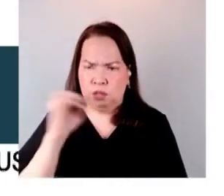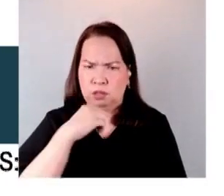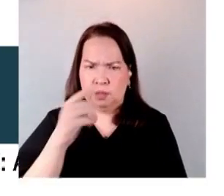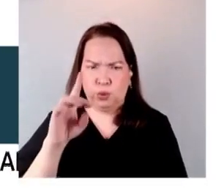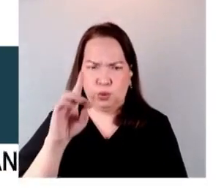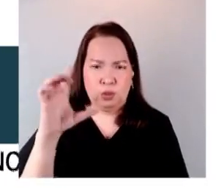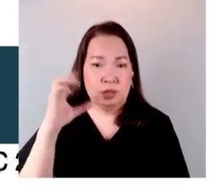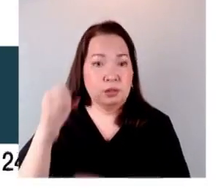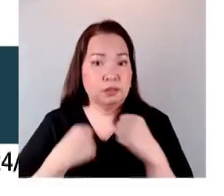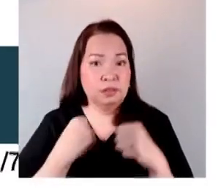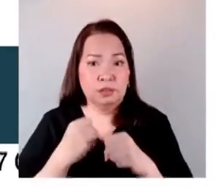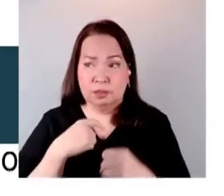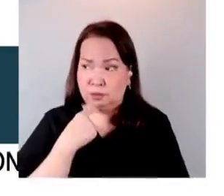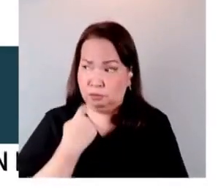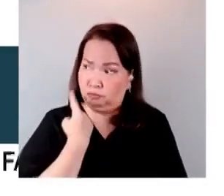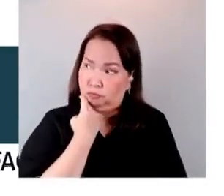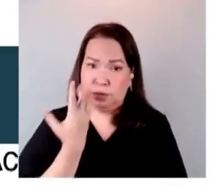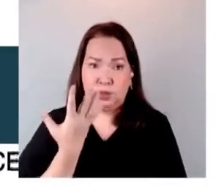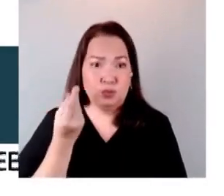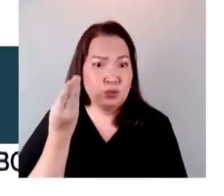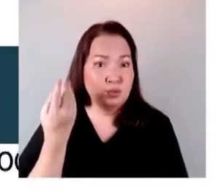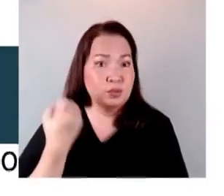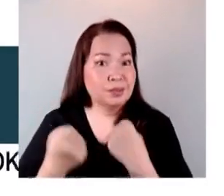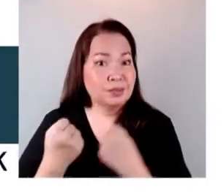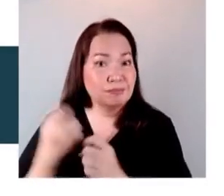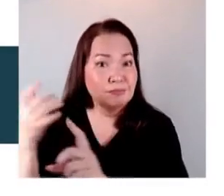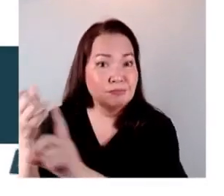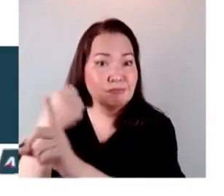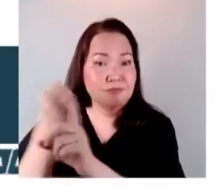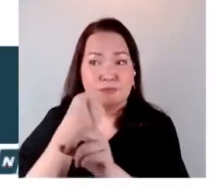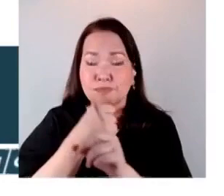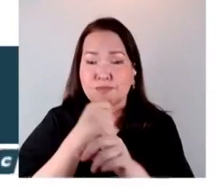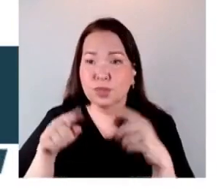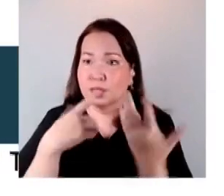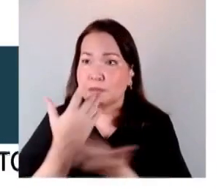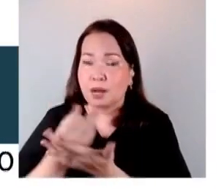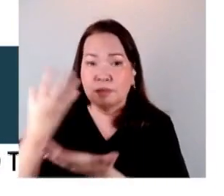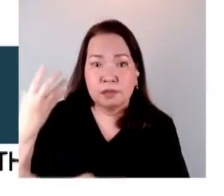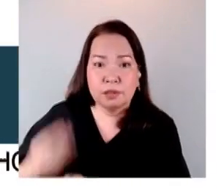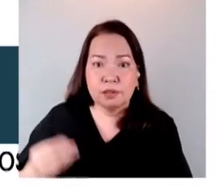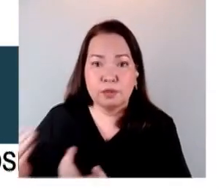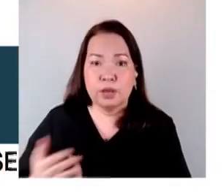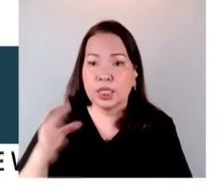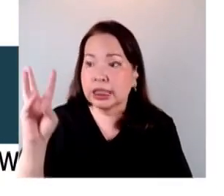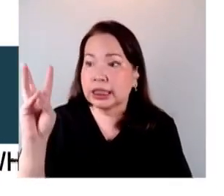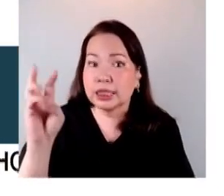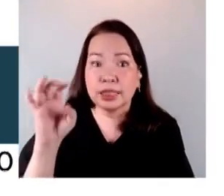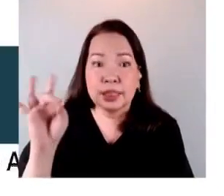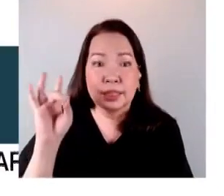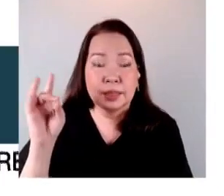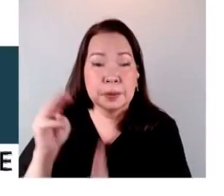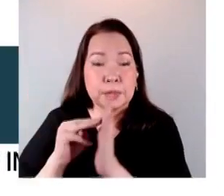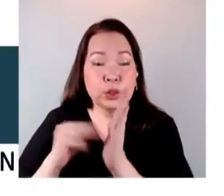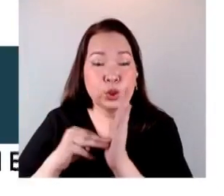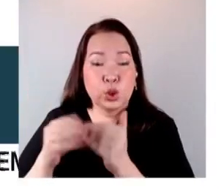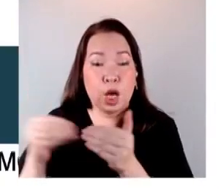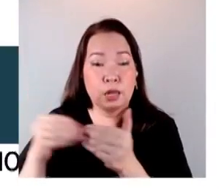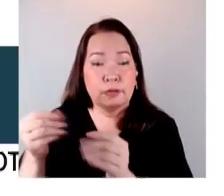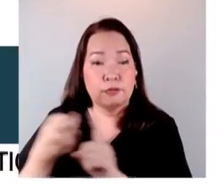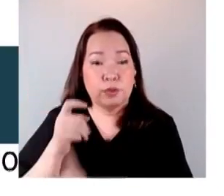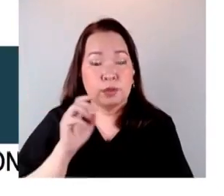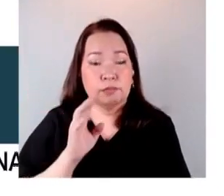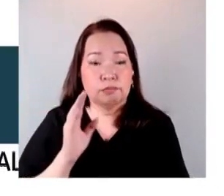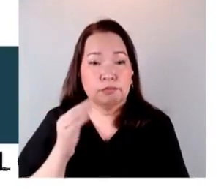years. It took us a few years, in fact, to litigate and recover $680 million from Switzerland. But under